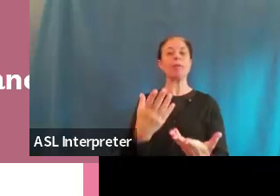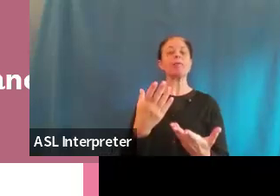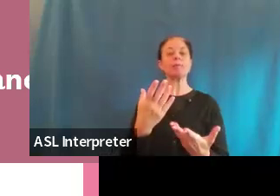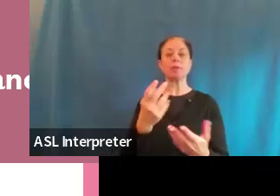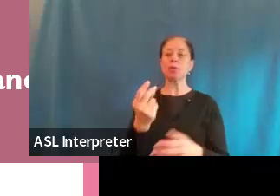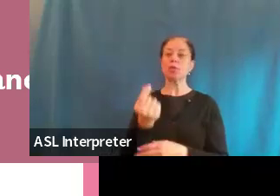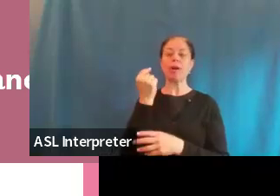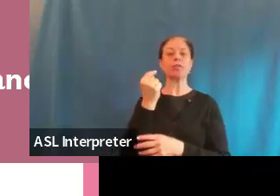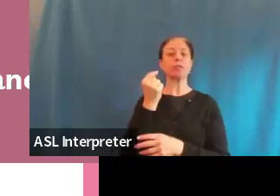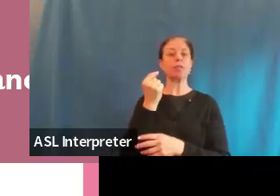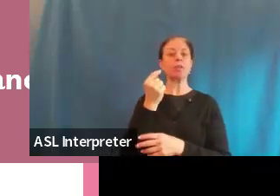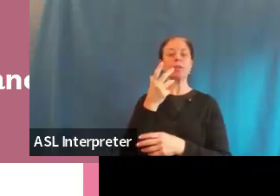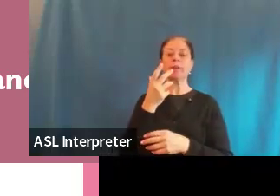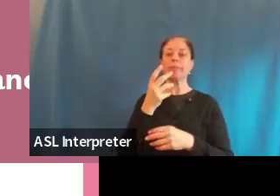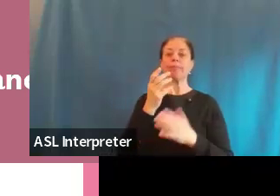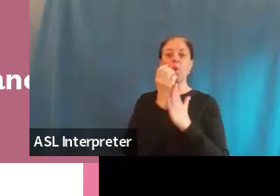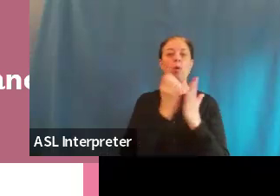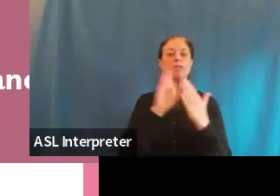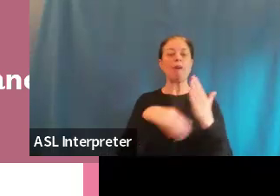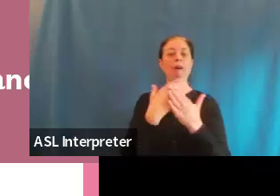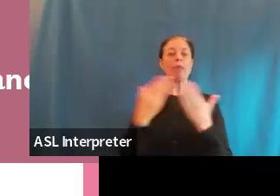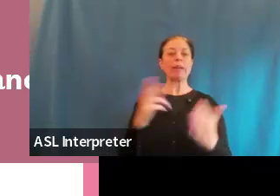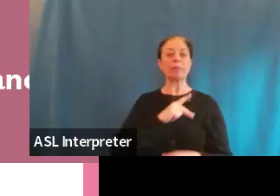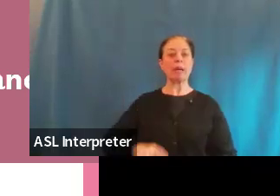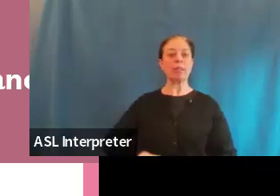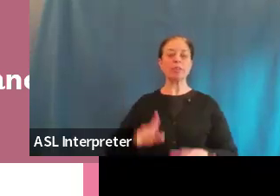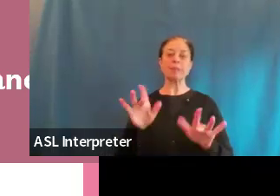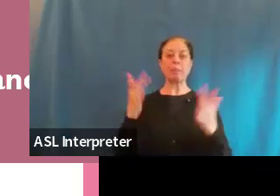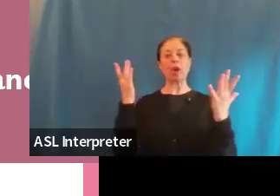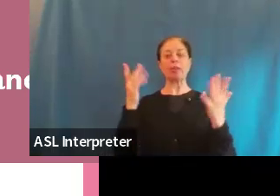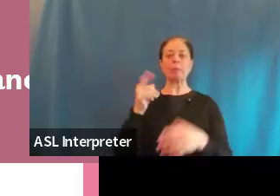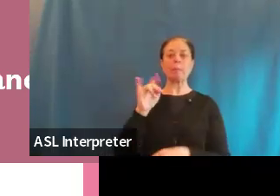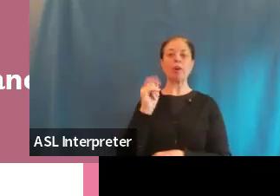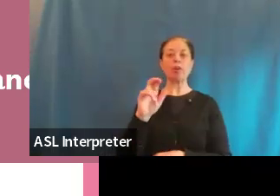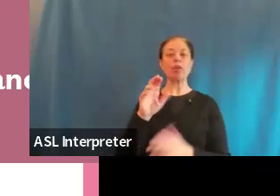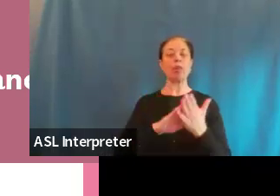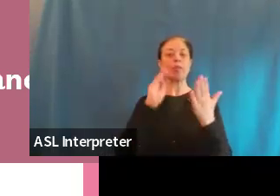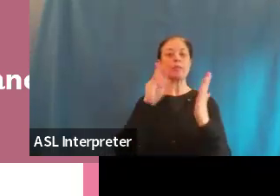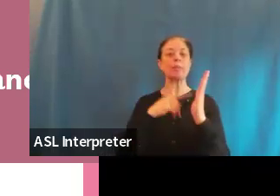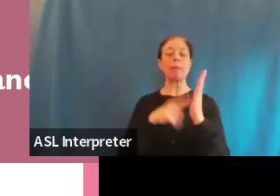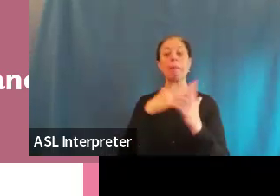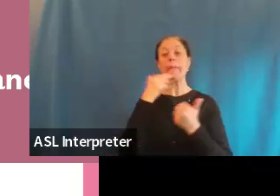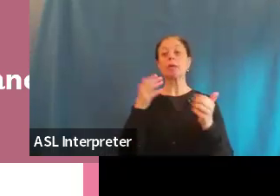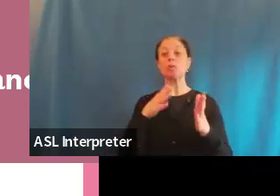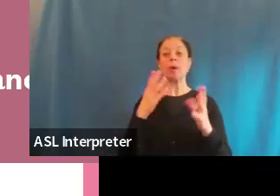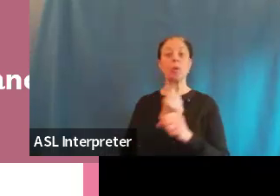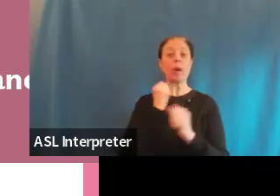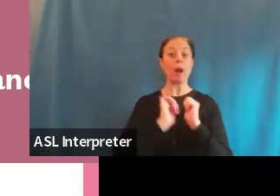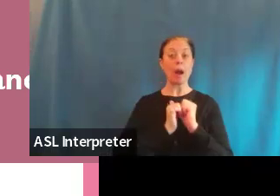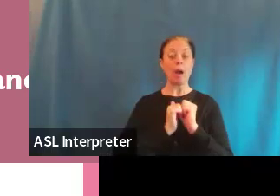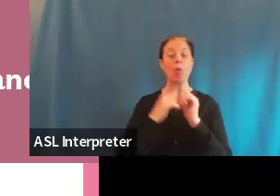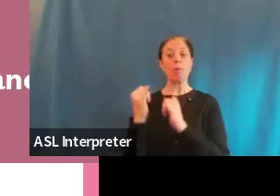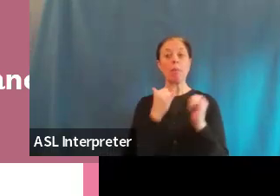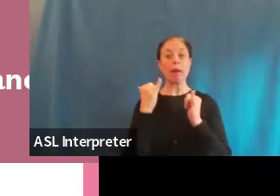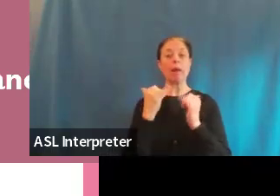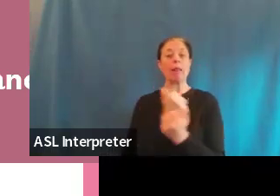all things pageants. As paint splatters and sparks fly, Parker learns that sometimes the best way to win is to play and love